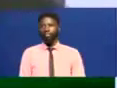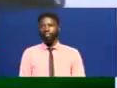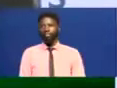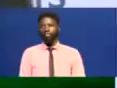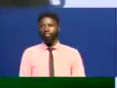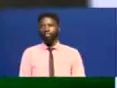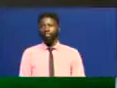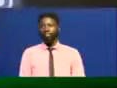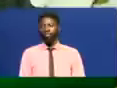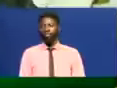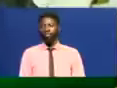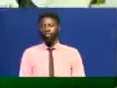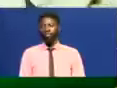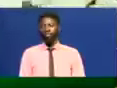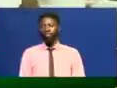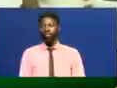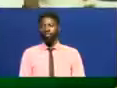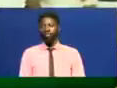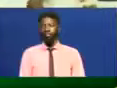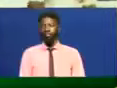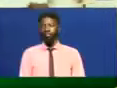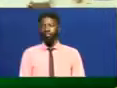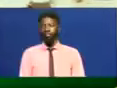applause to the milestones.